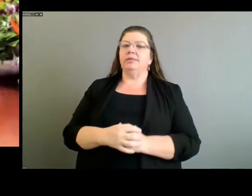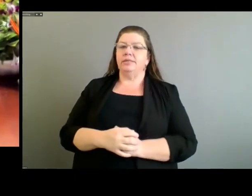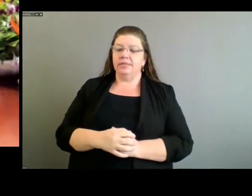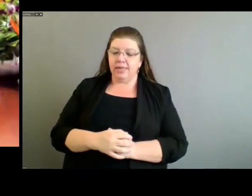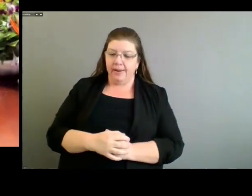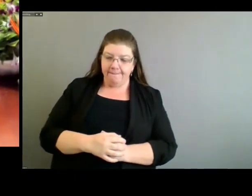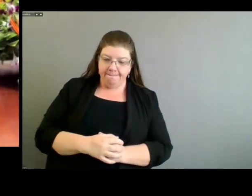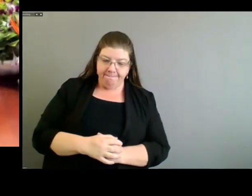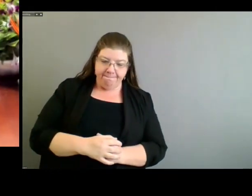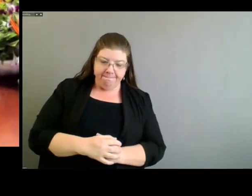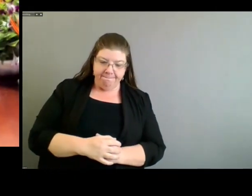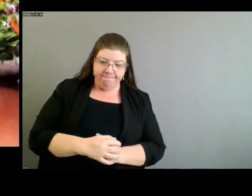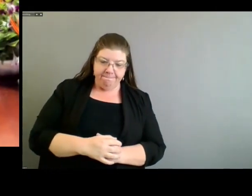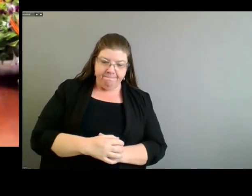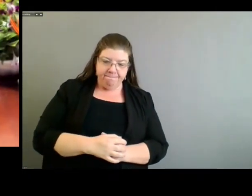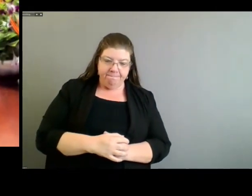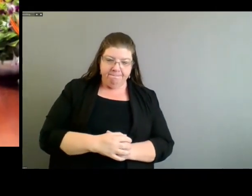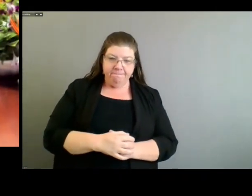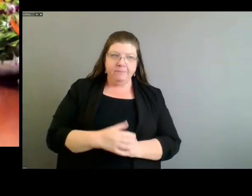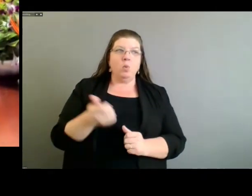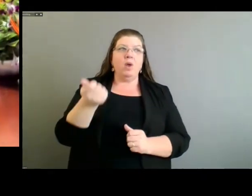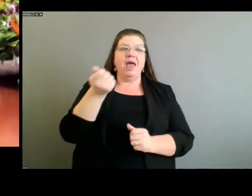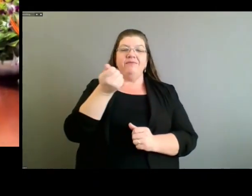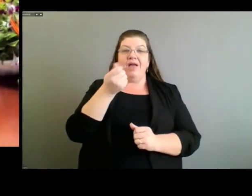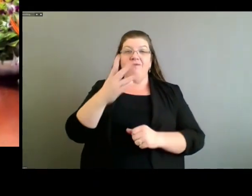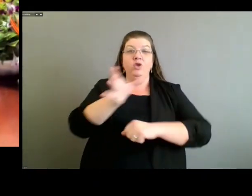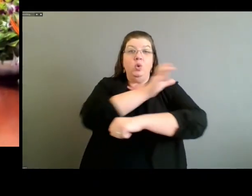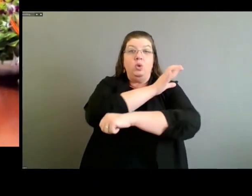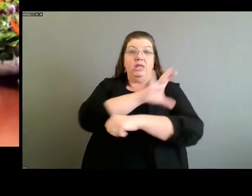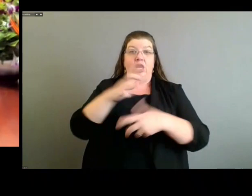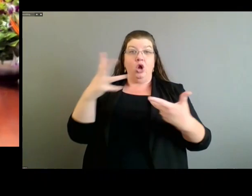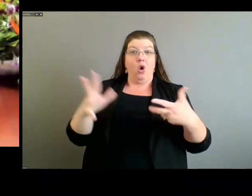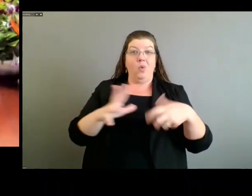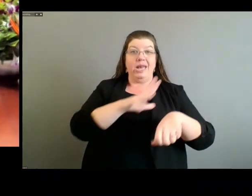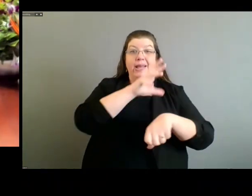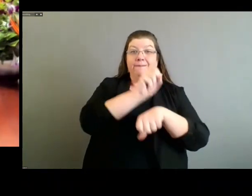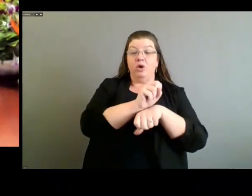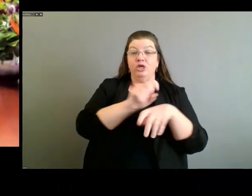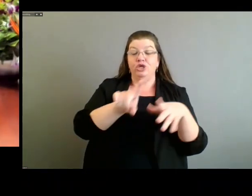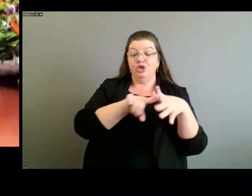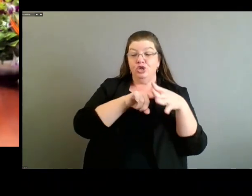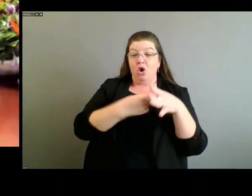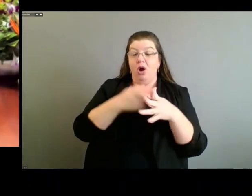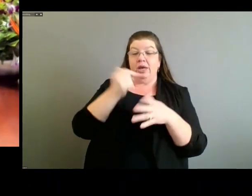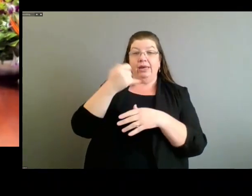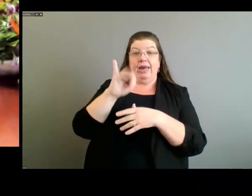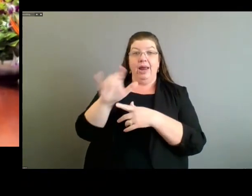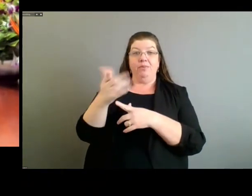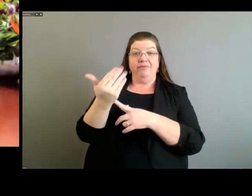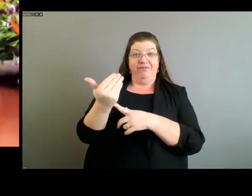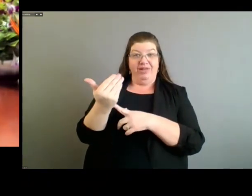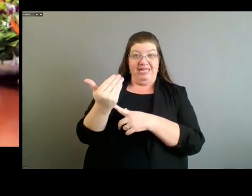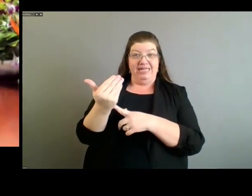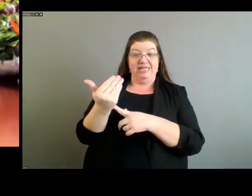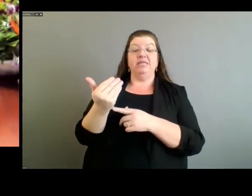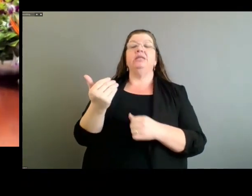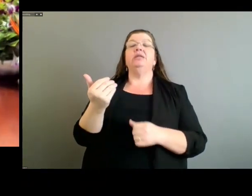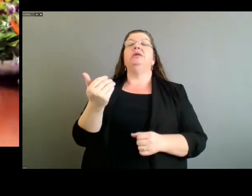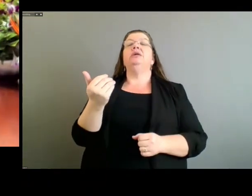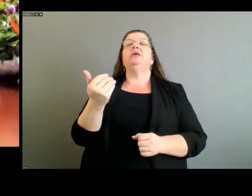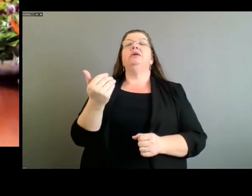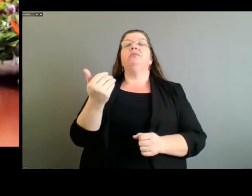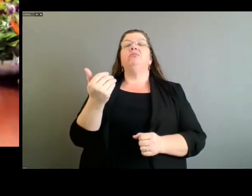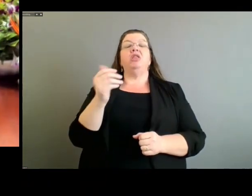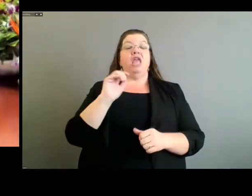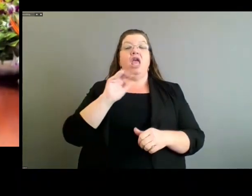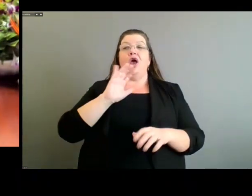have quite a few clinics booked already, starting April 15th, and they are